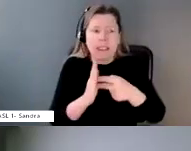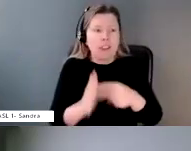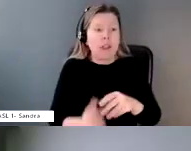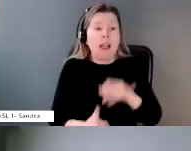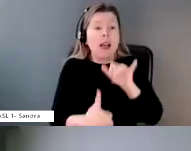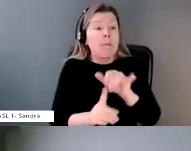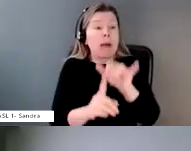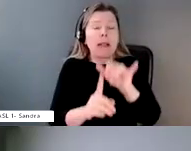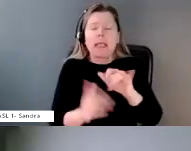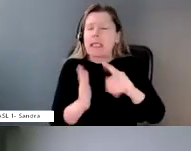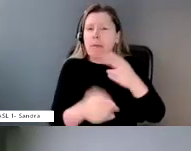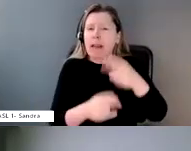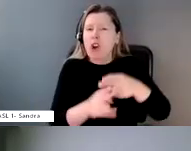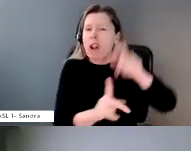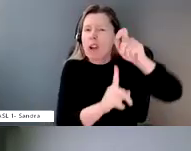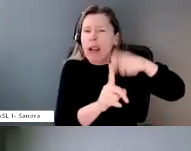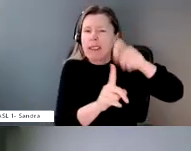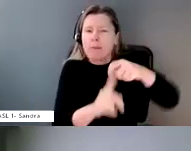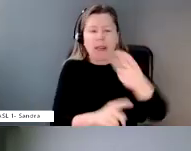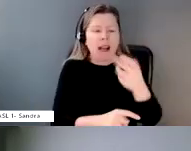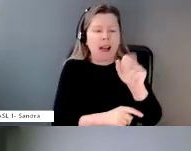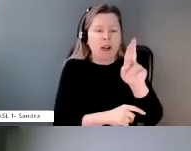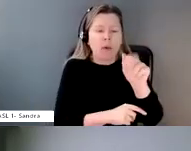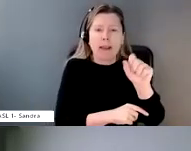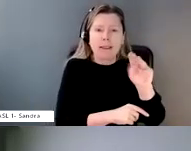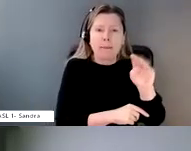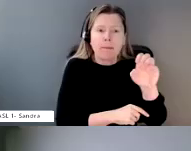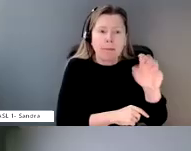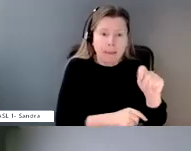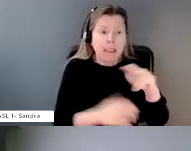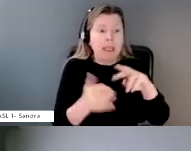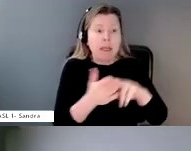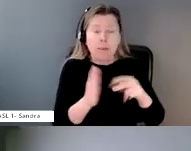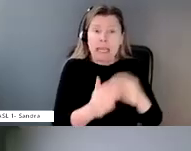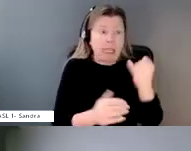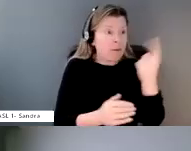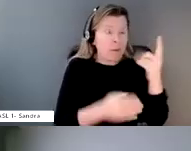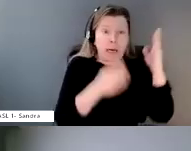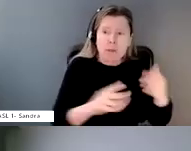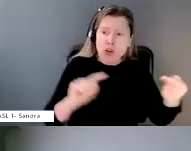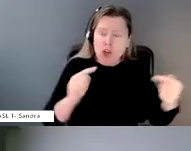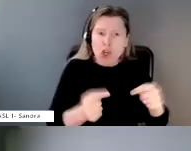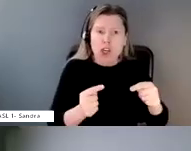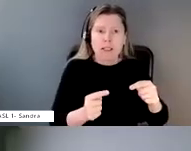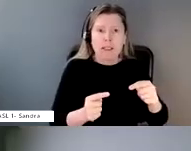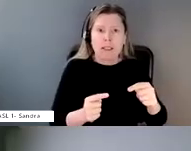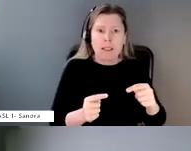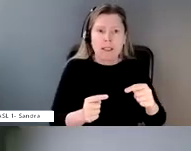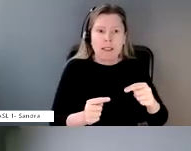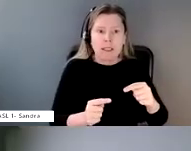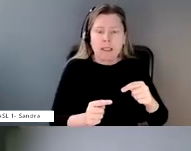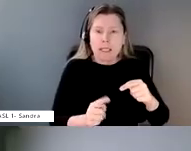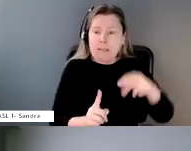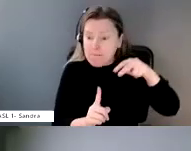sometimes called harassment and happens when someone hurts, intimidates, or